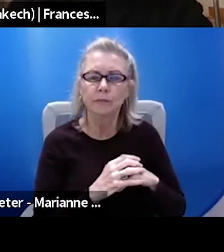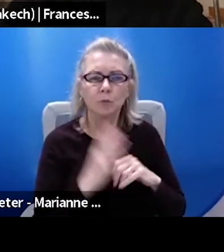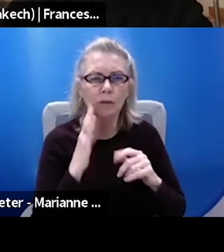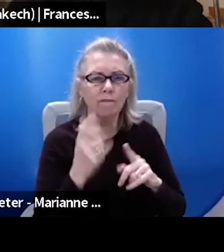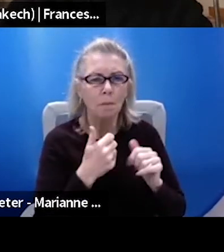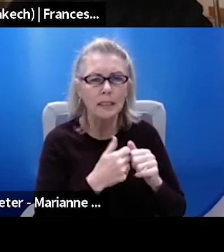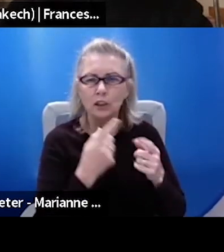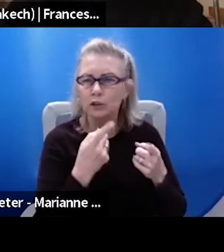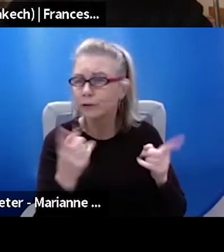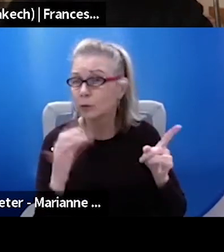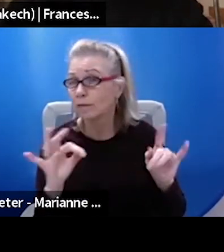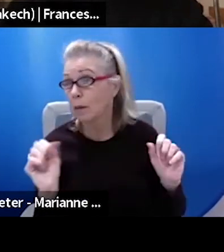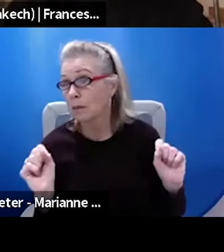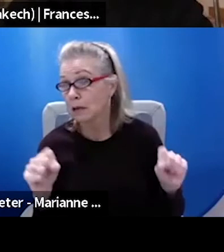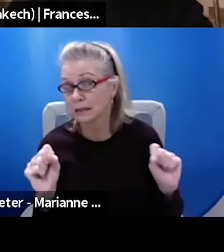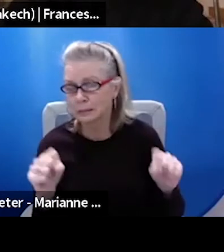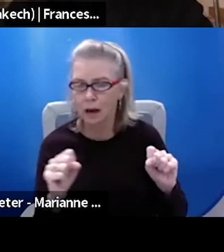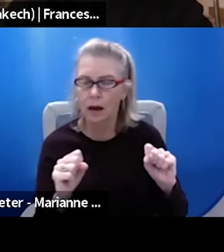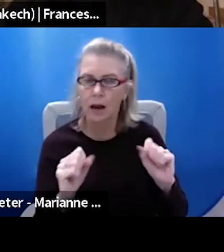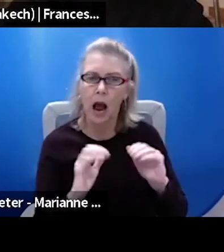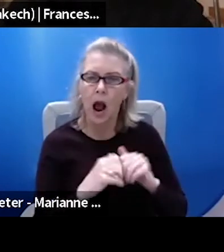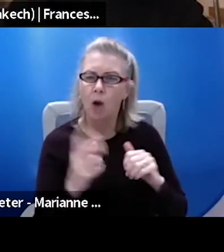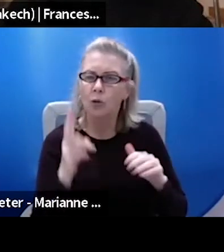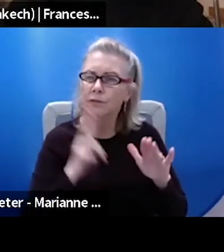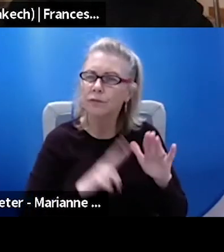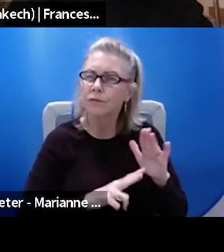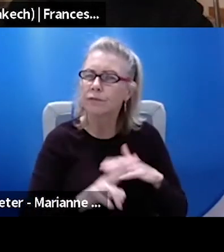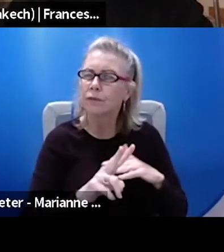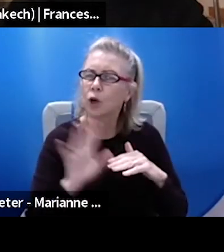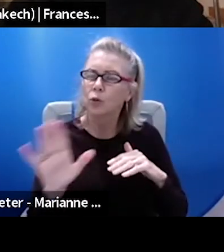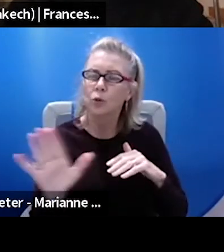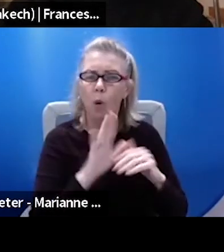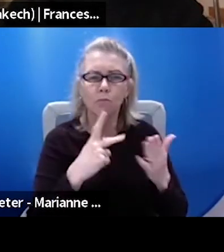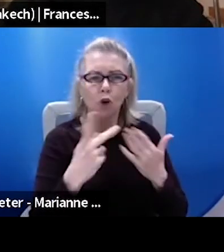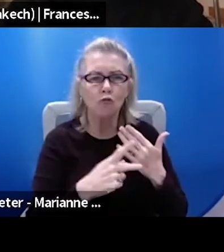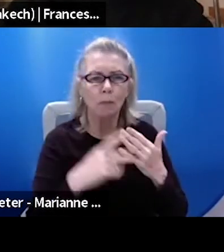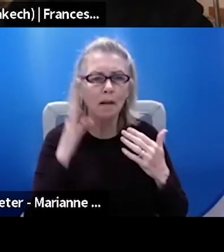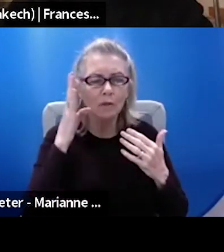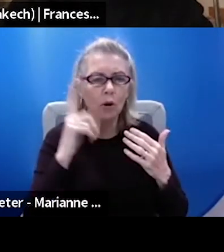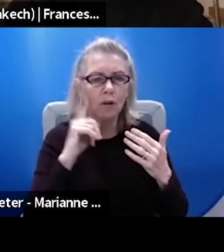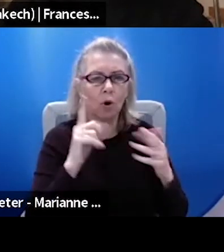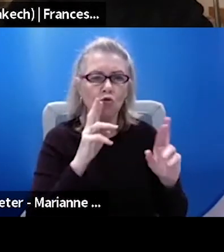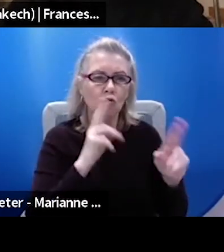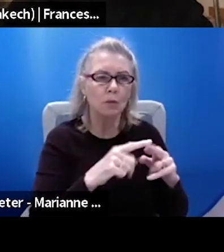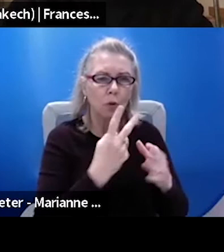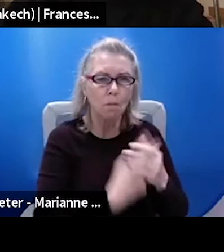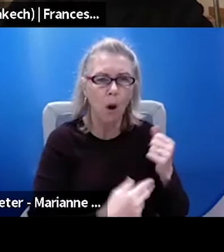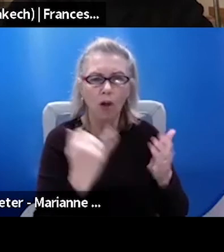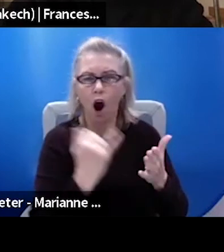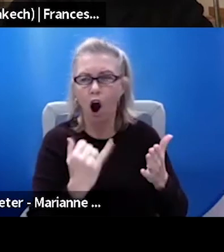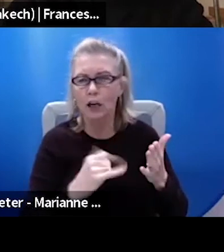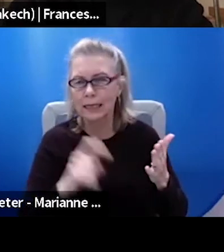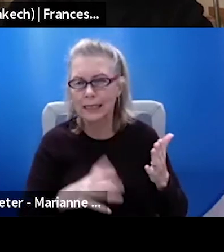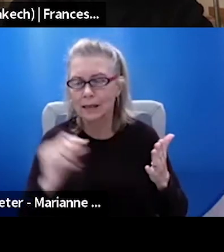you, if possible, how you foresee the future of your programs in terms of responding to both artist needs and the political climate.